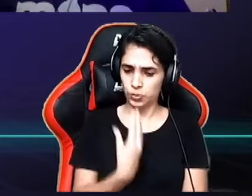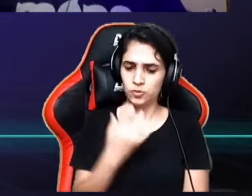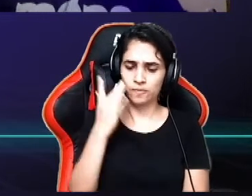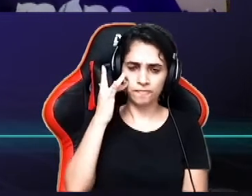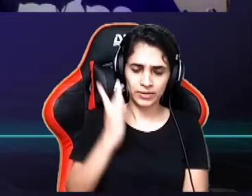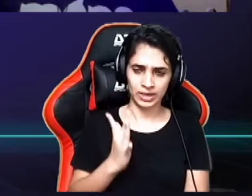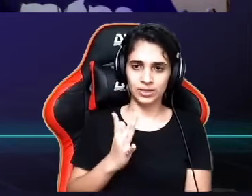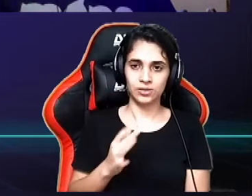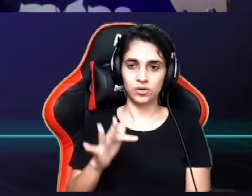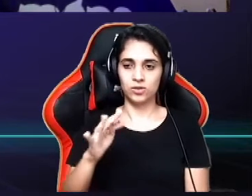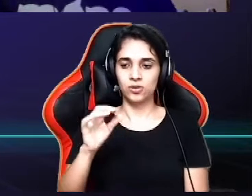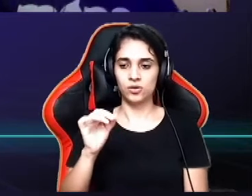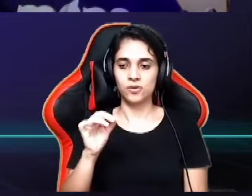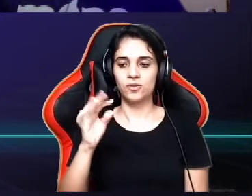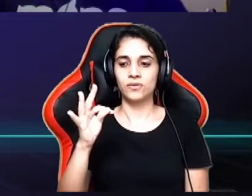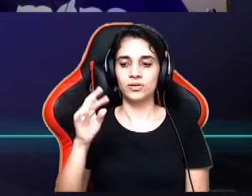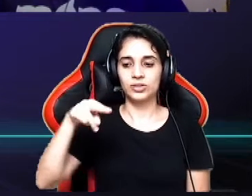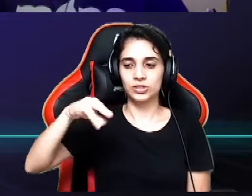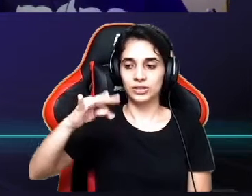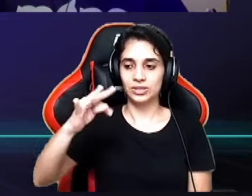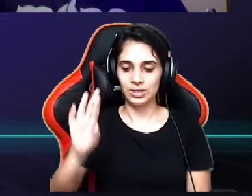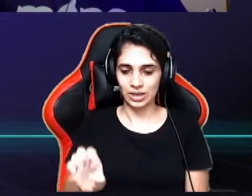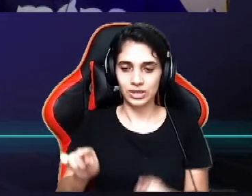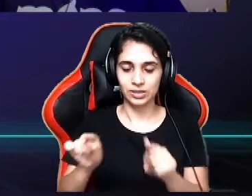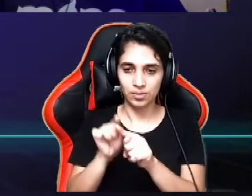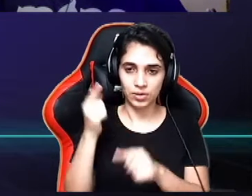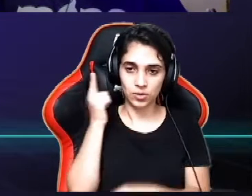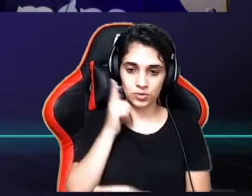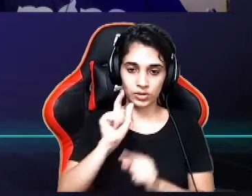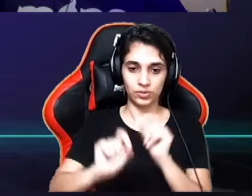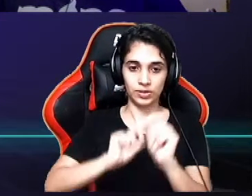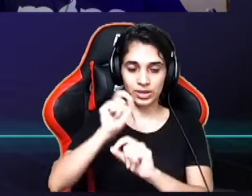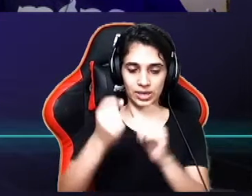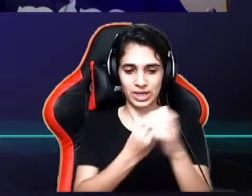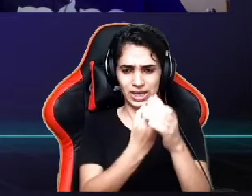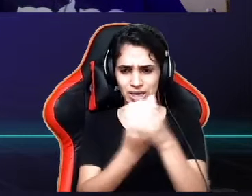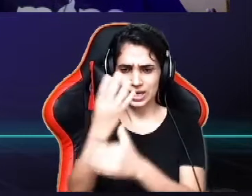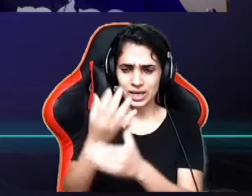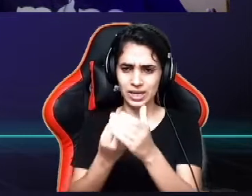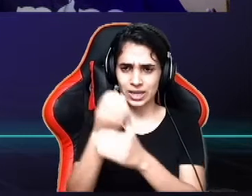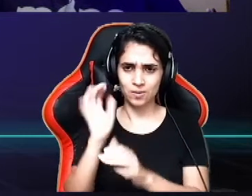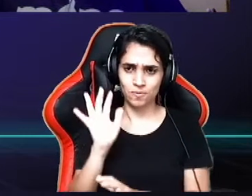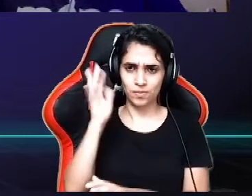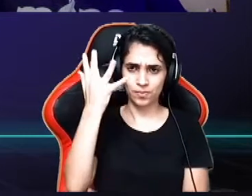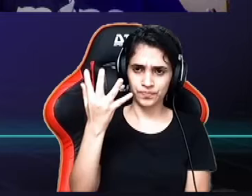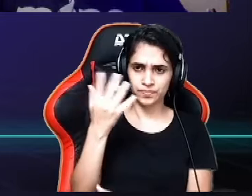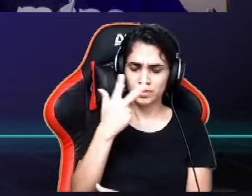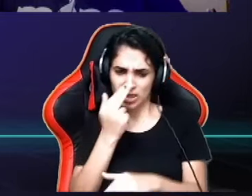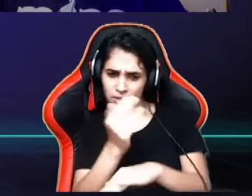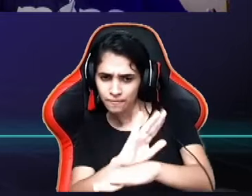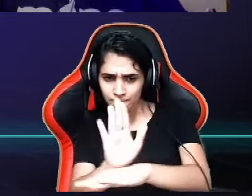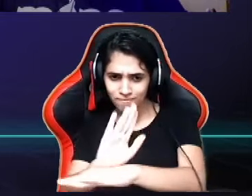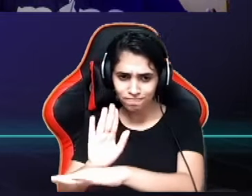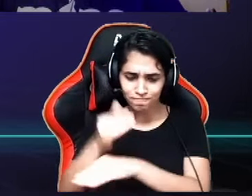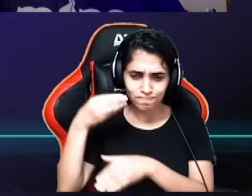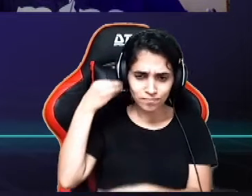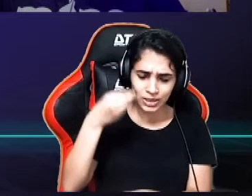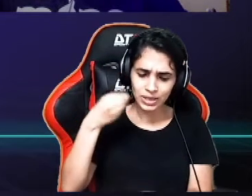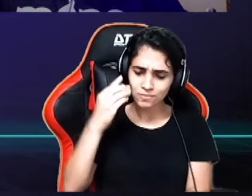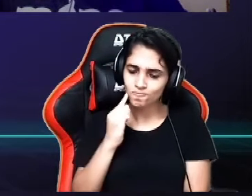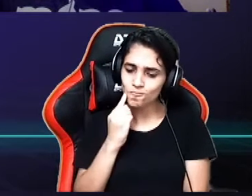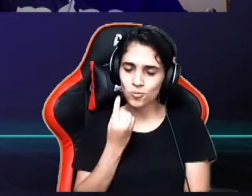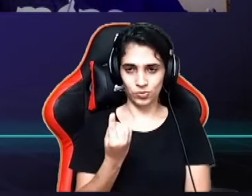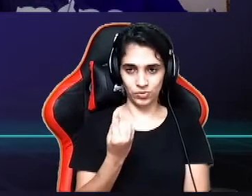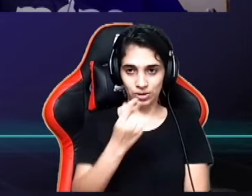these events in a very easy way. Fortnite that does this, with mastery. They produce events that look like